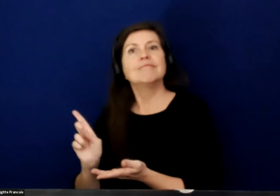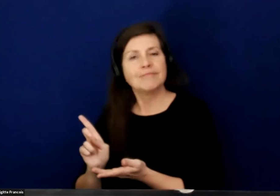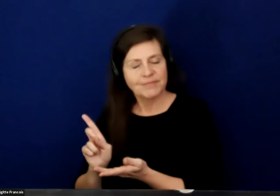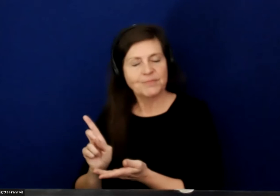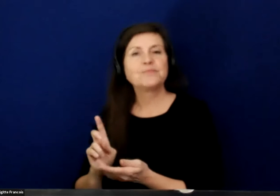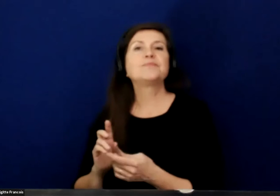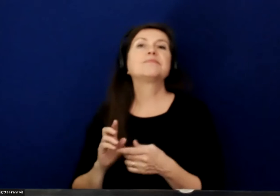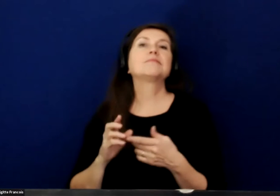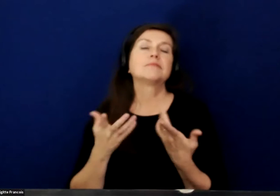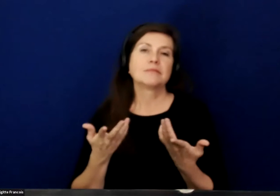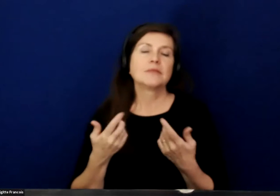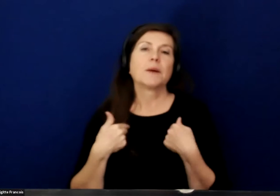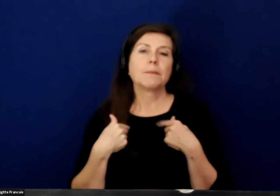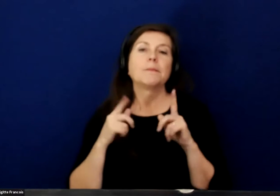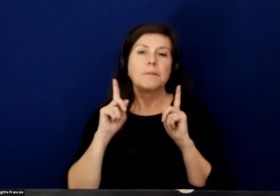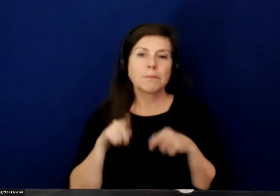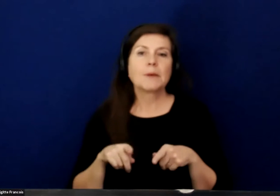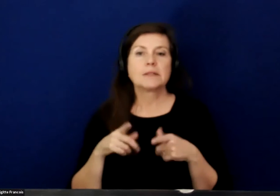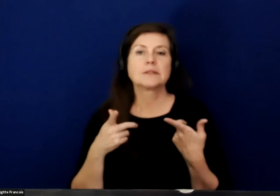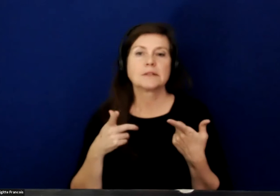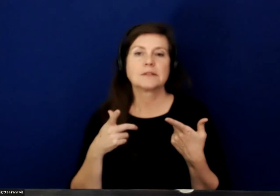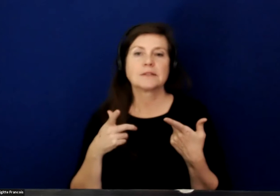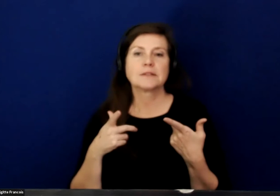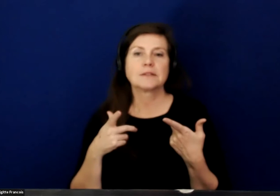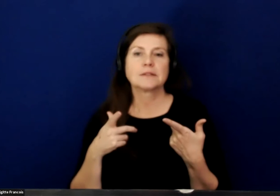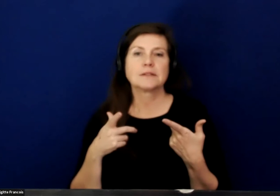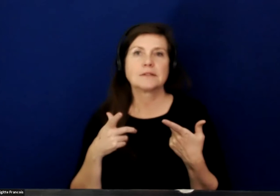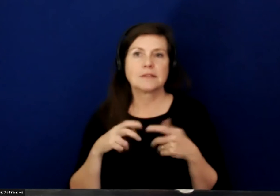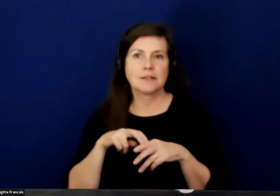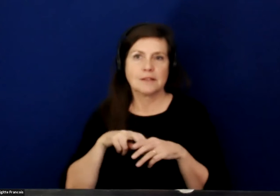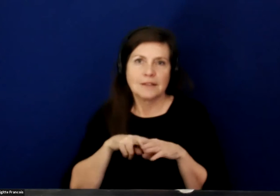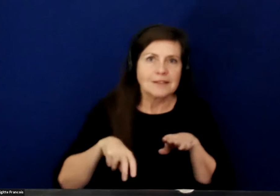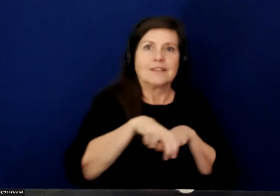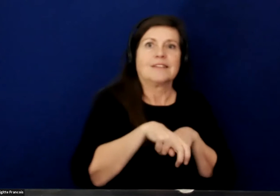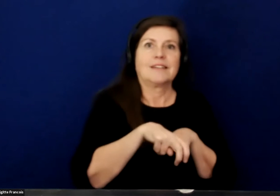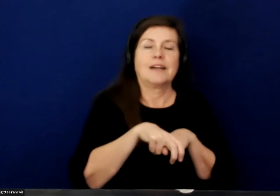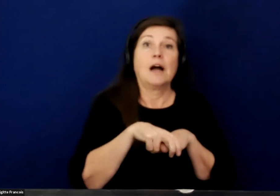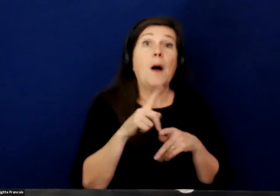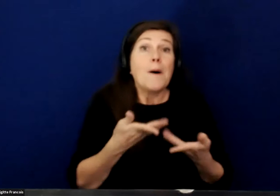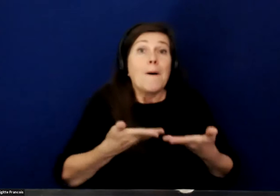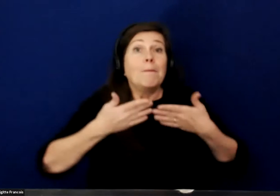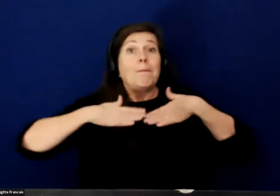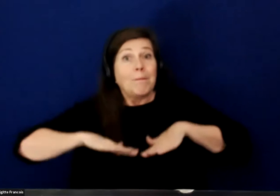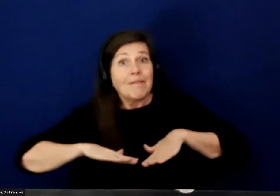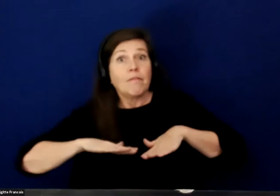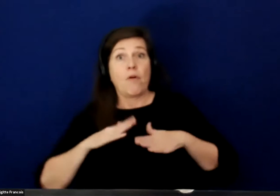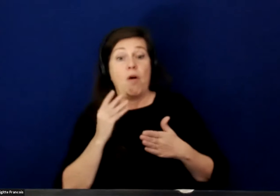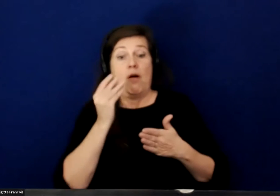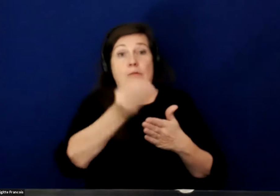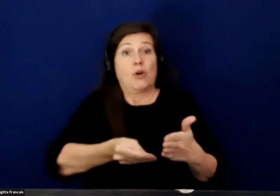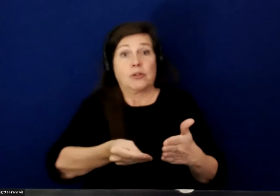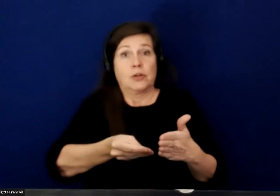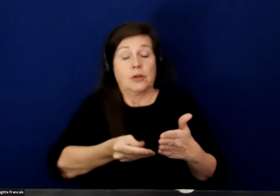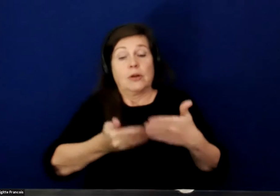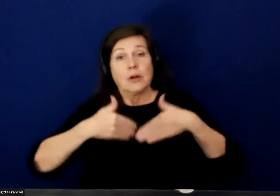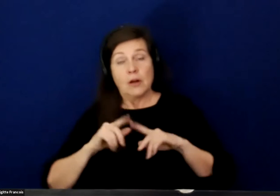think that we need to often start a step ahead before we start to procure something. We should look into what